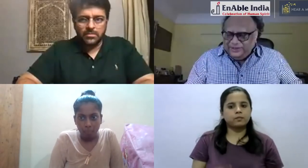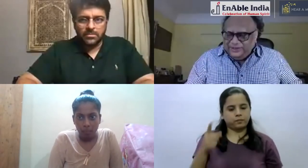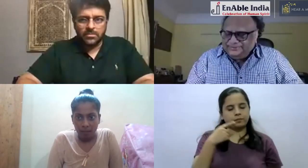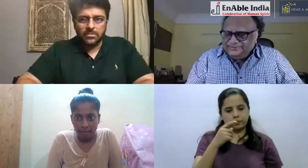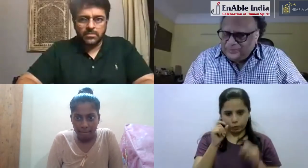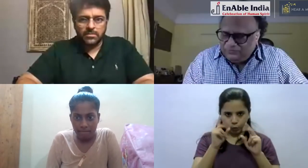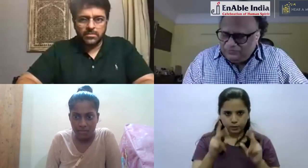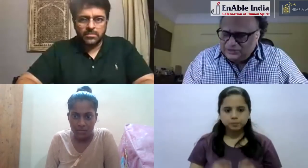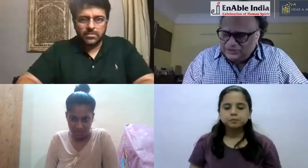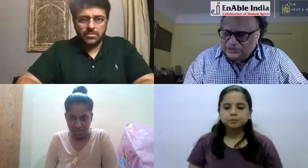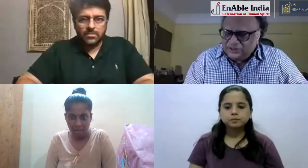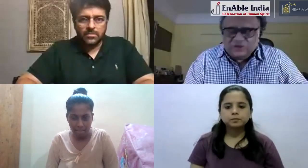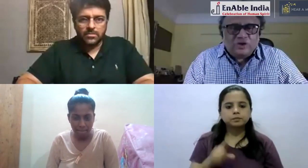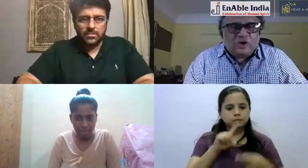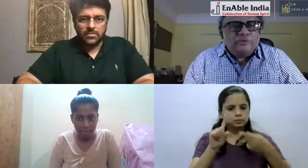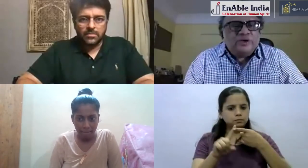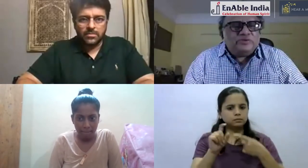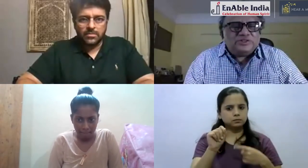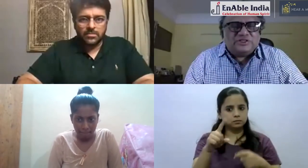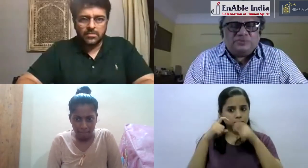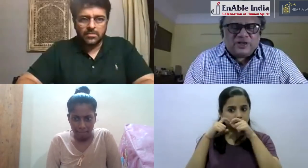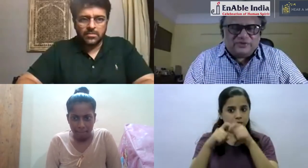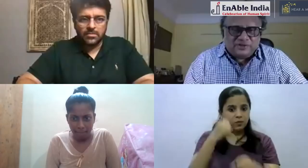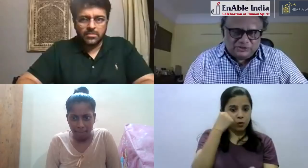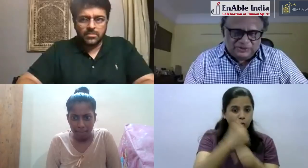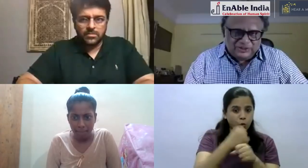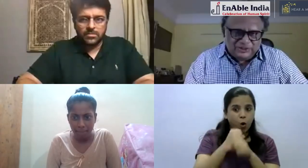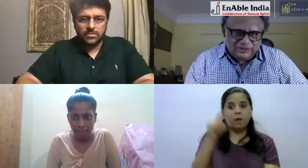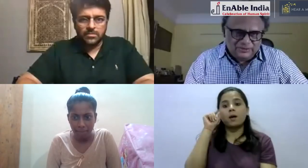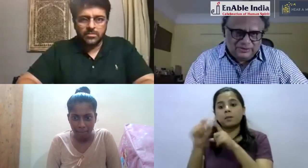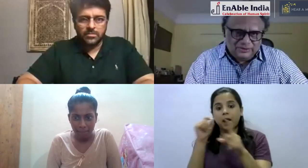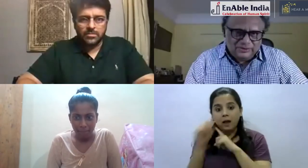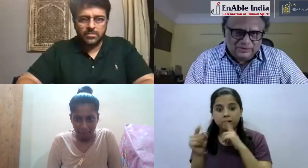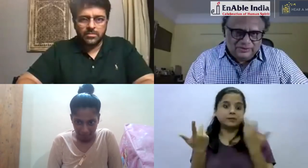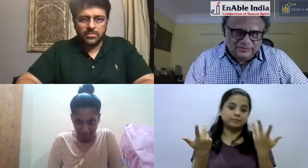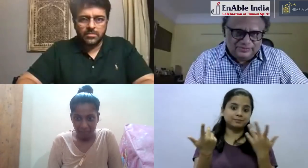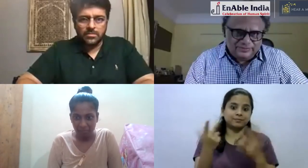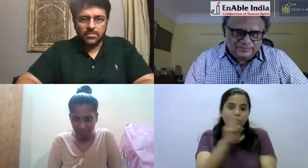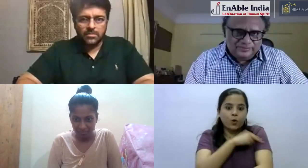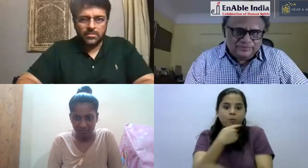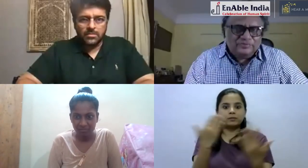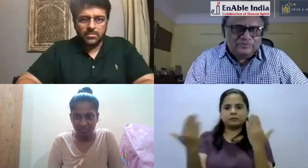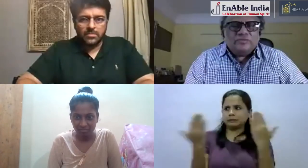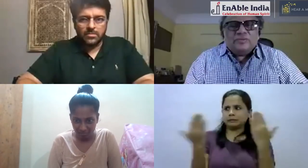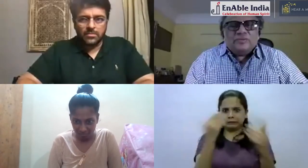Okay. First question, government versus private hospital.